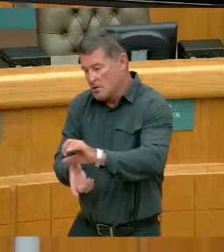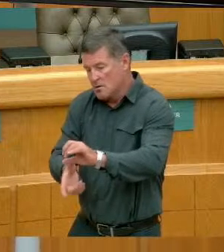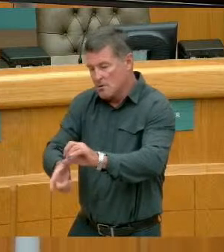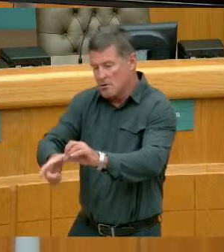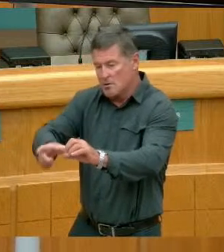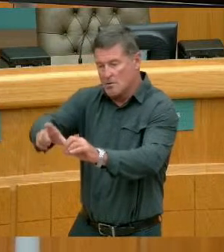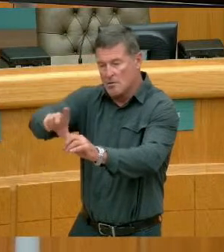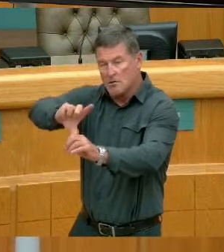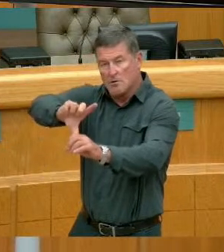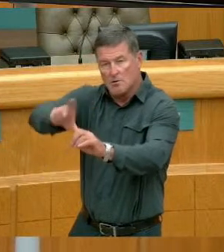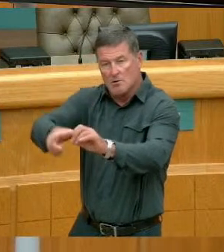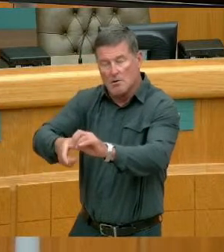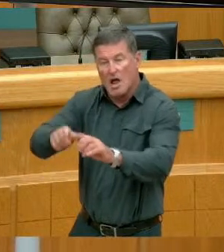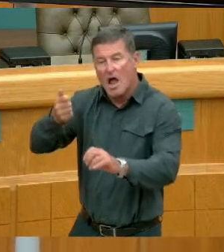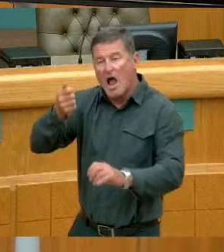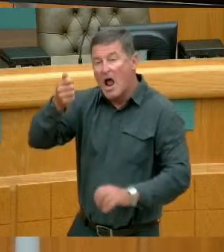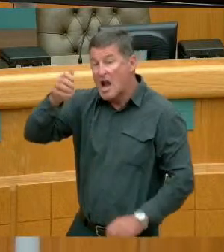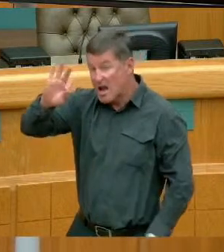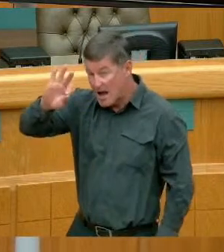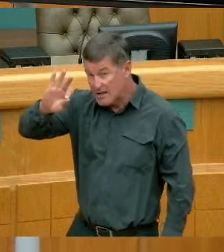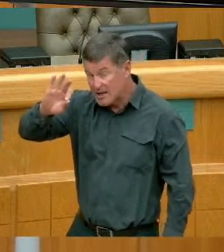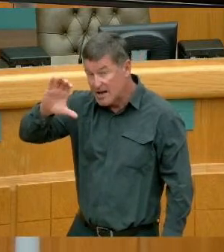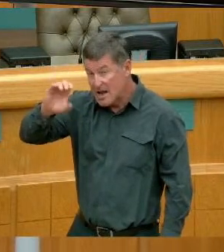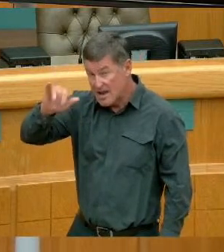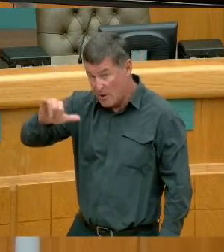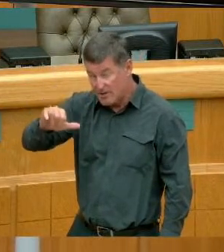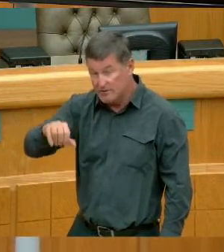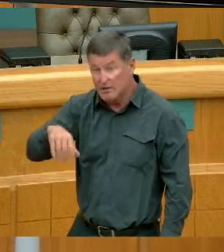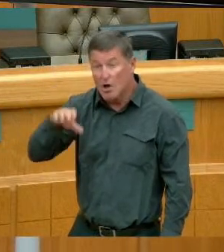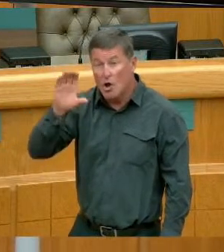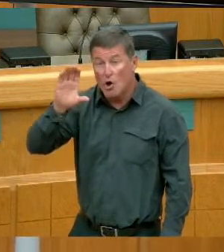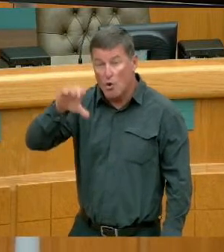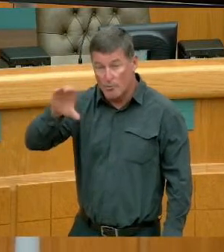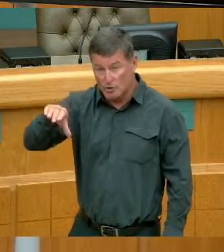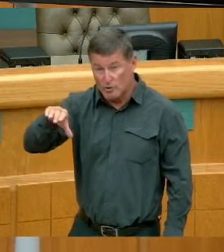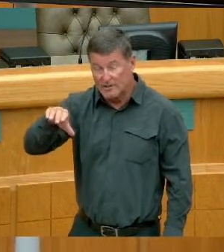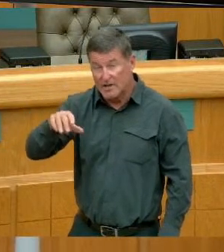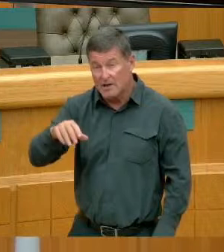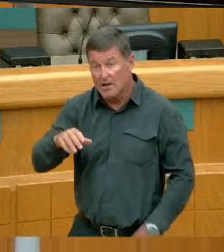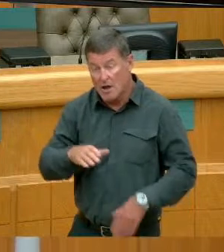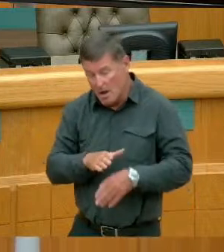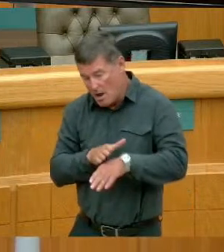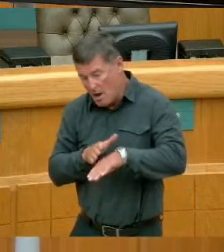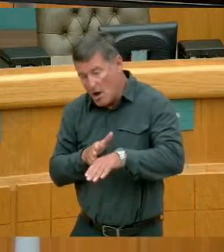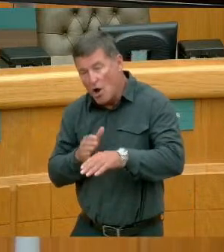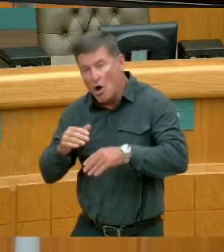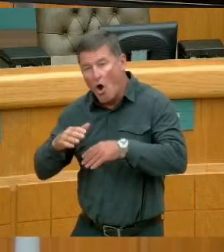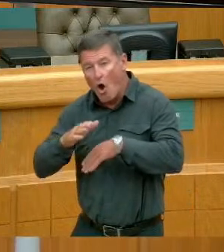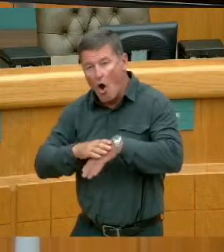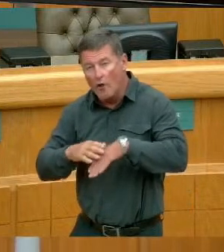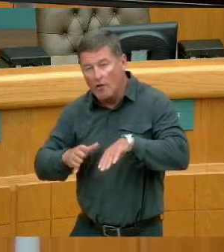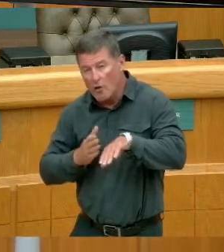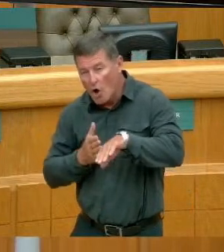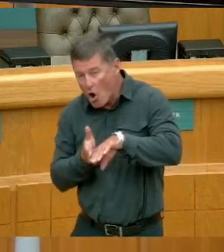Bend, Laredo, and the Rio Grande Valley, and they work with 44 hospitals in that